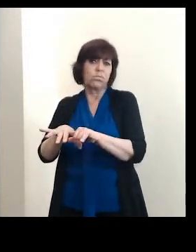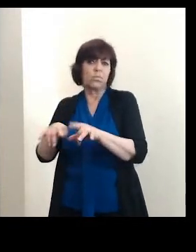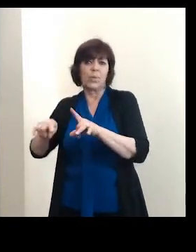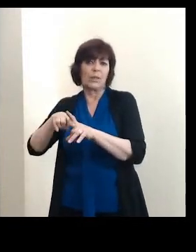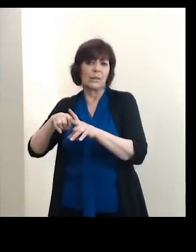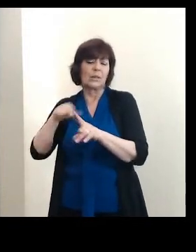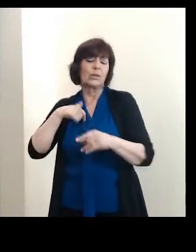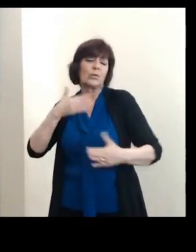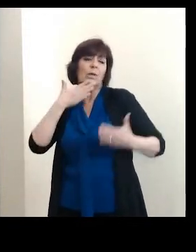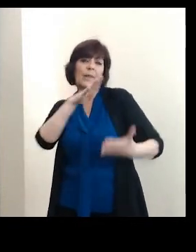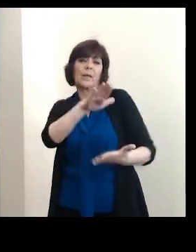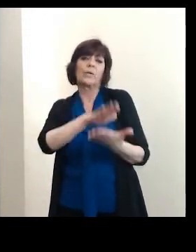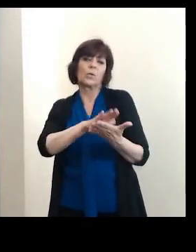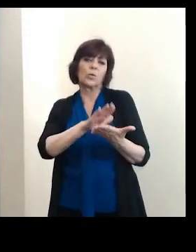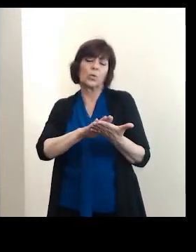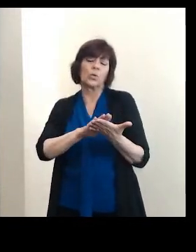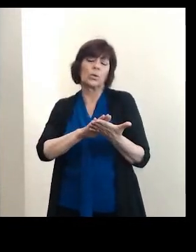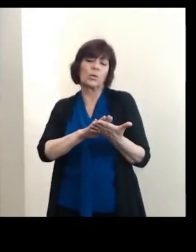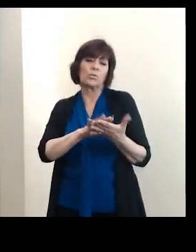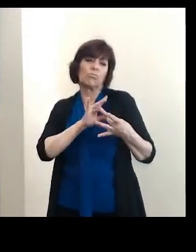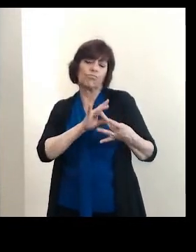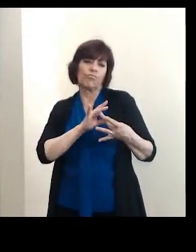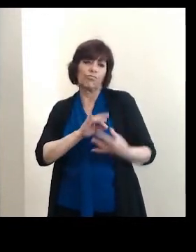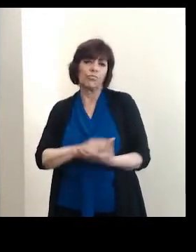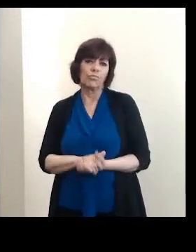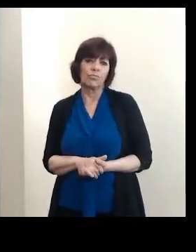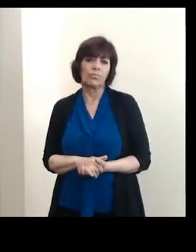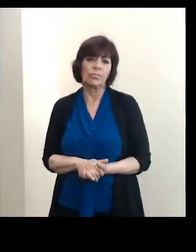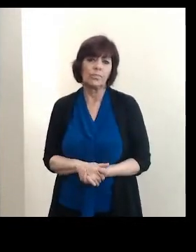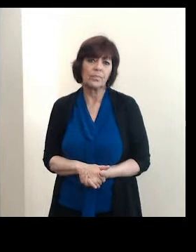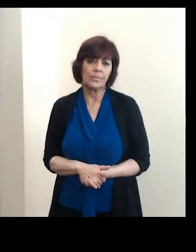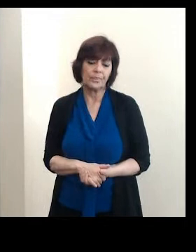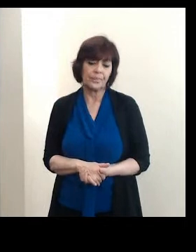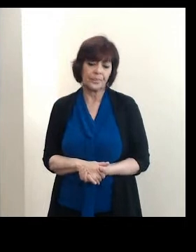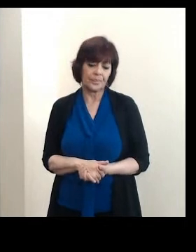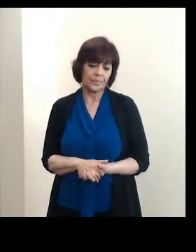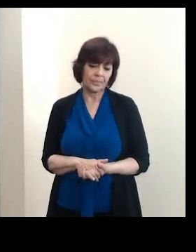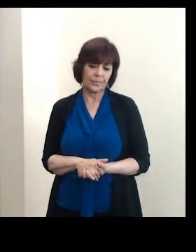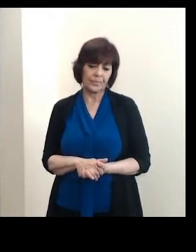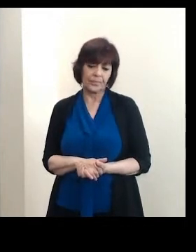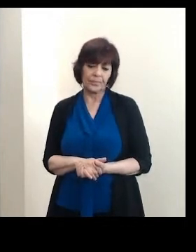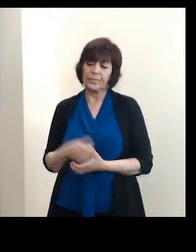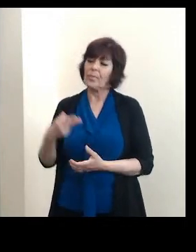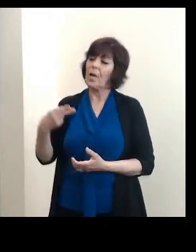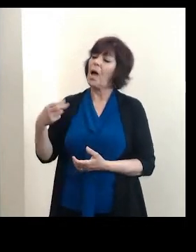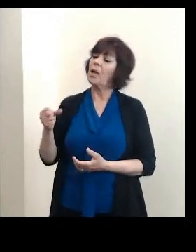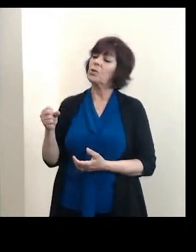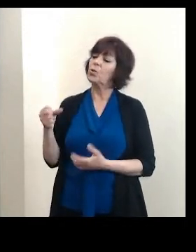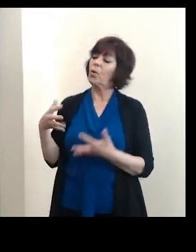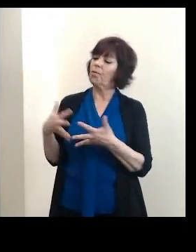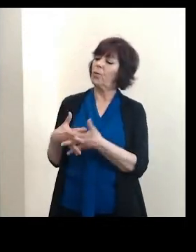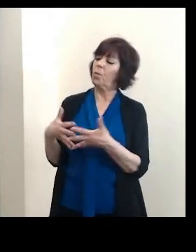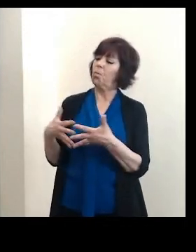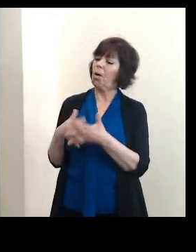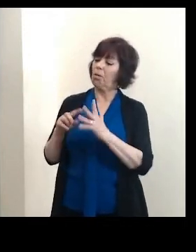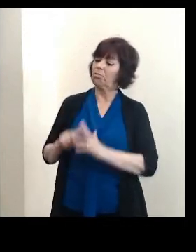we do thank those schools that have worked with us in that situation. High school football resumed last weekend.